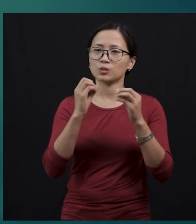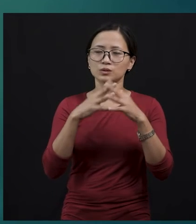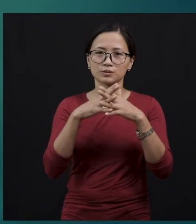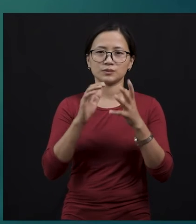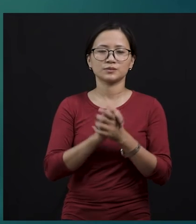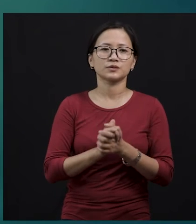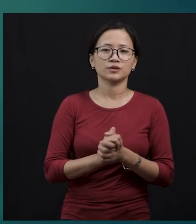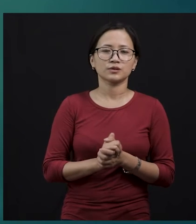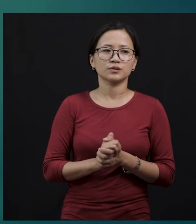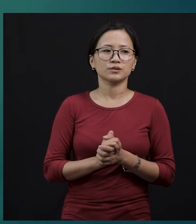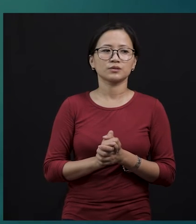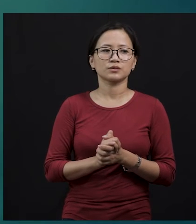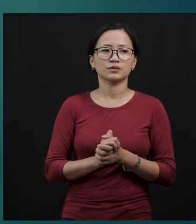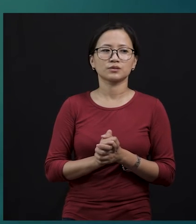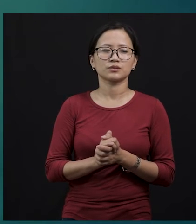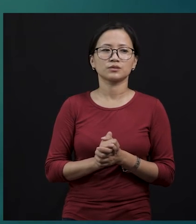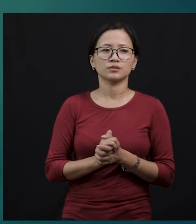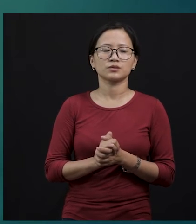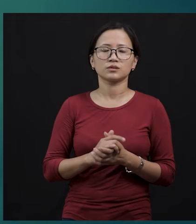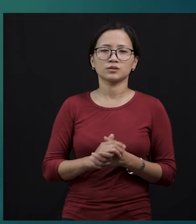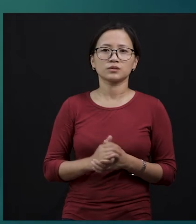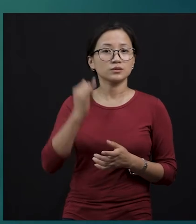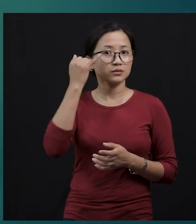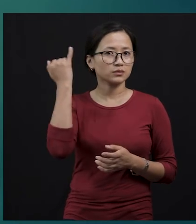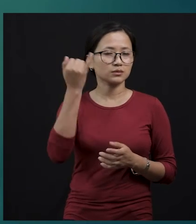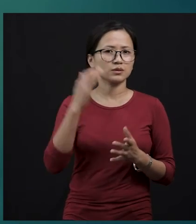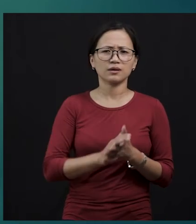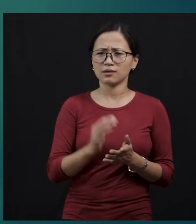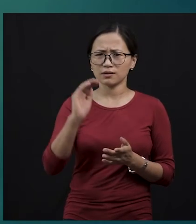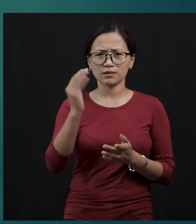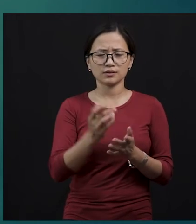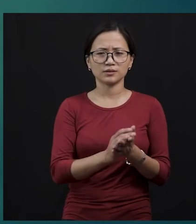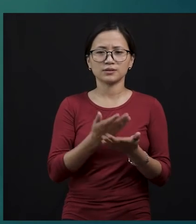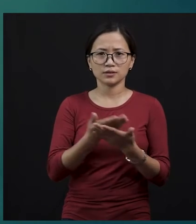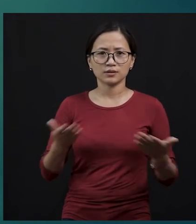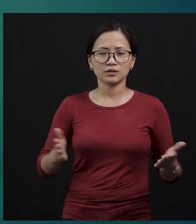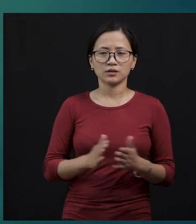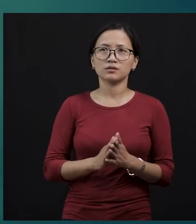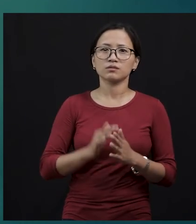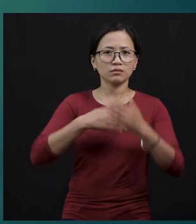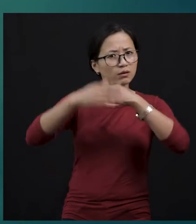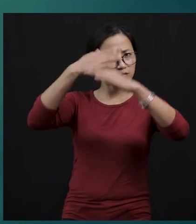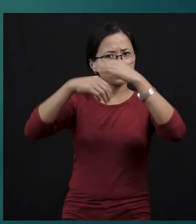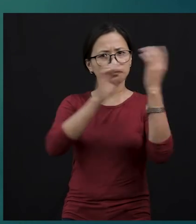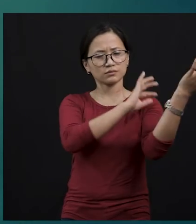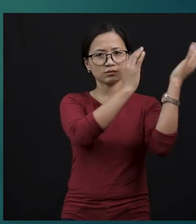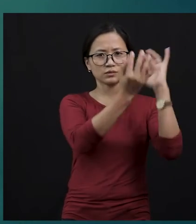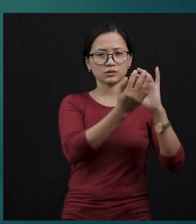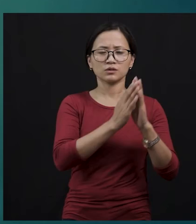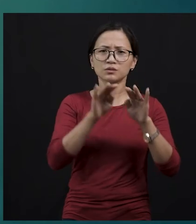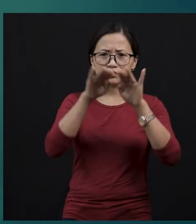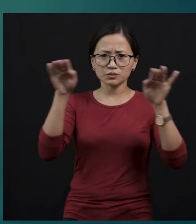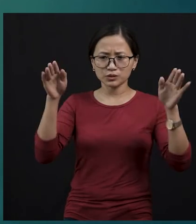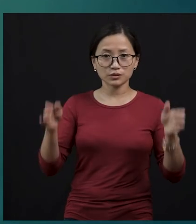bow that bridges heaven, imagine, is there any kind of bridge between heaven and earth? I'm sure